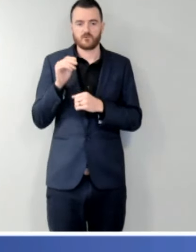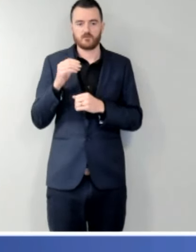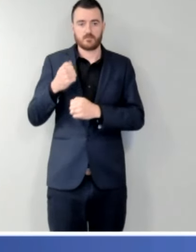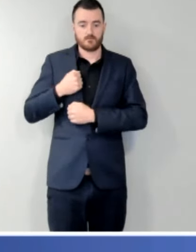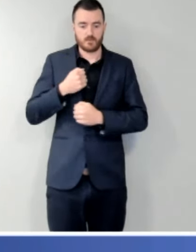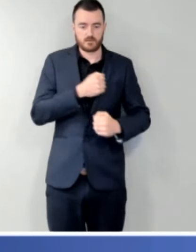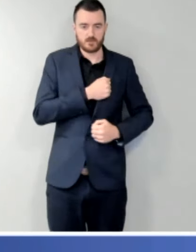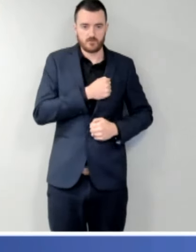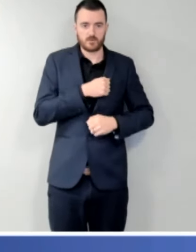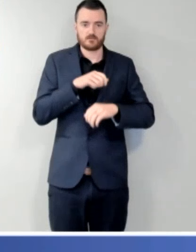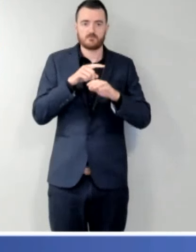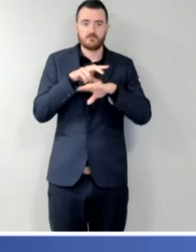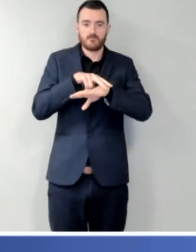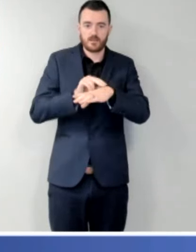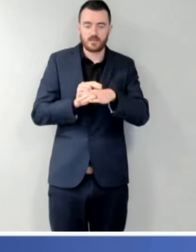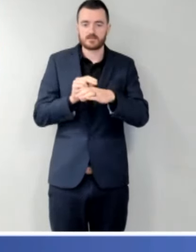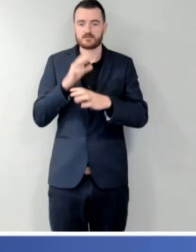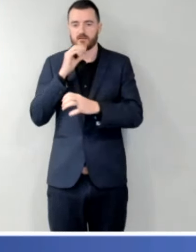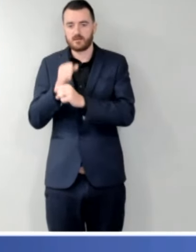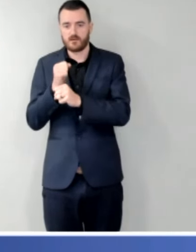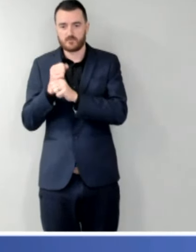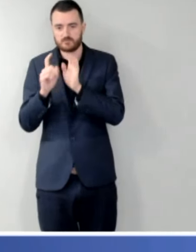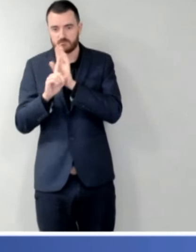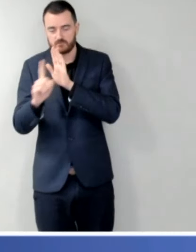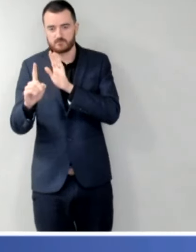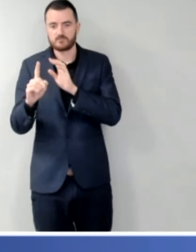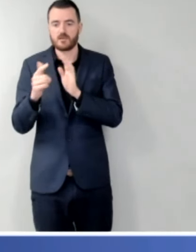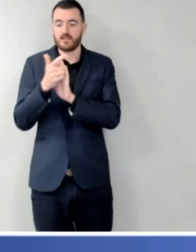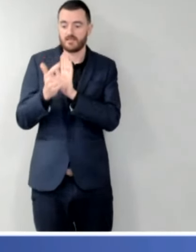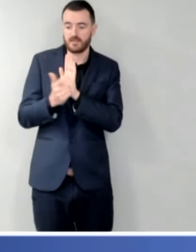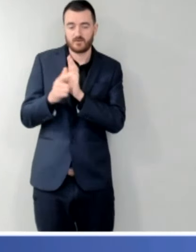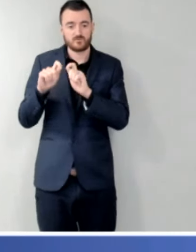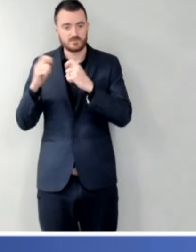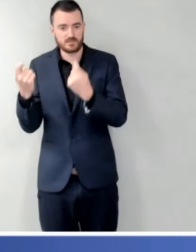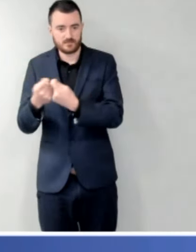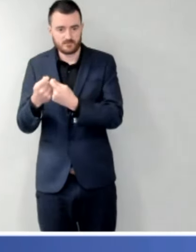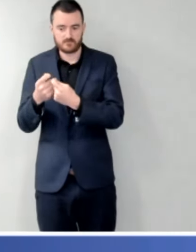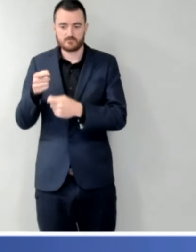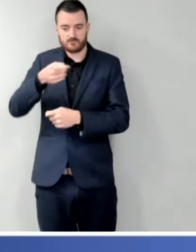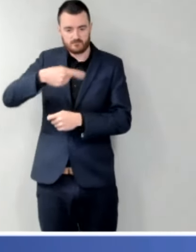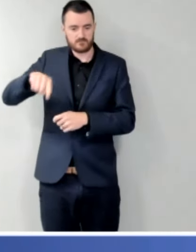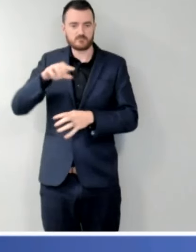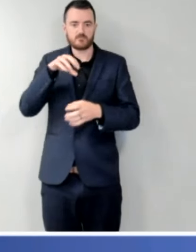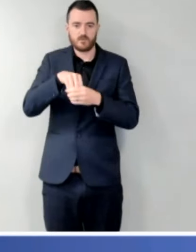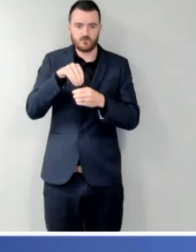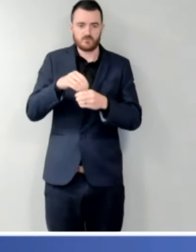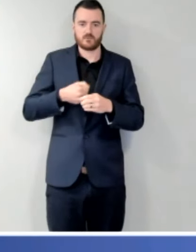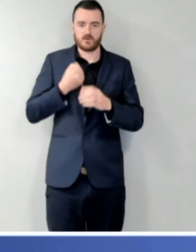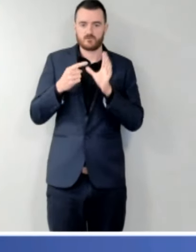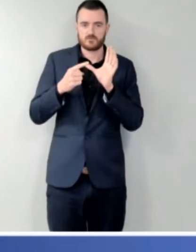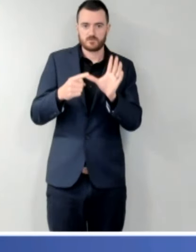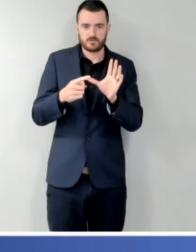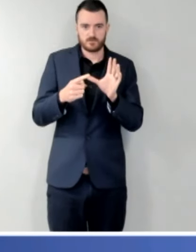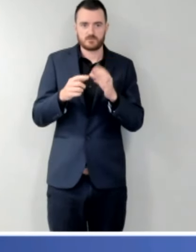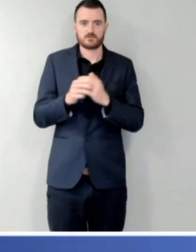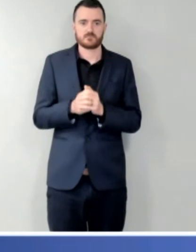police, diplomatic, consular, legal personnel who were involved in our response, and